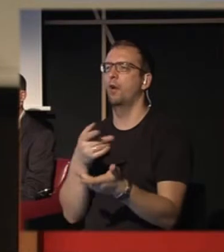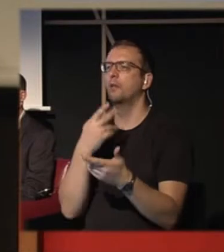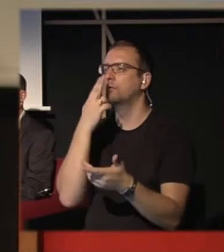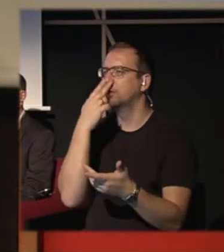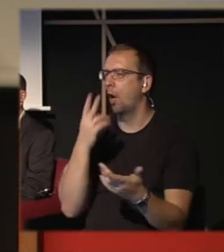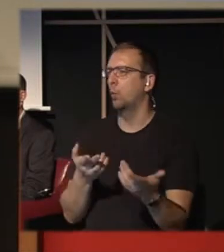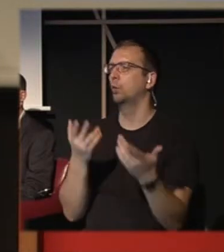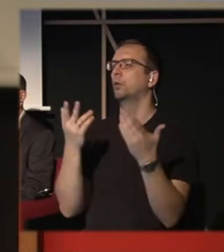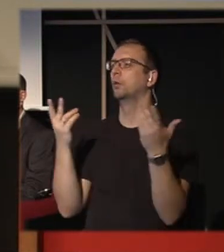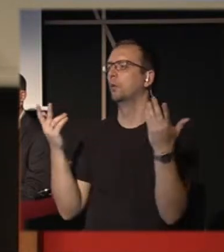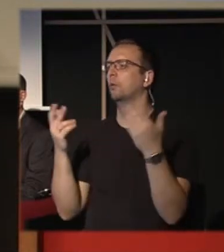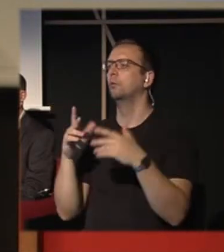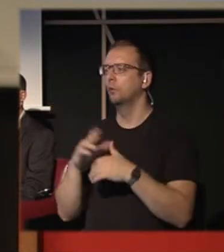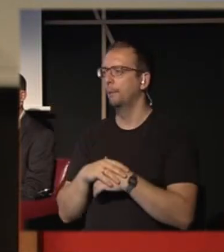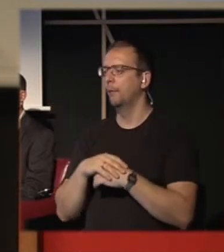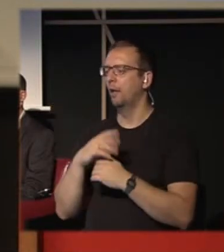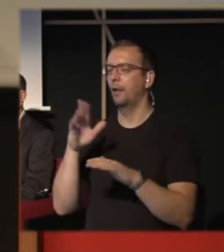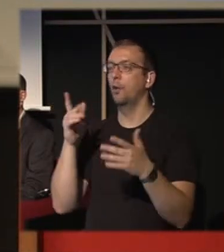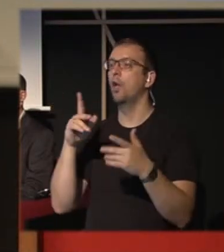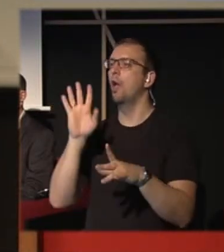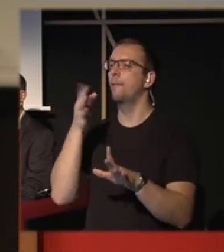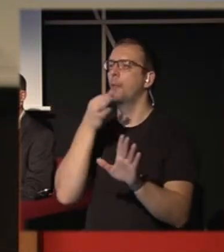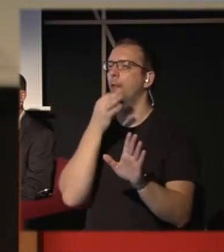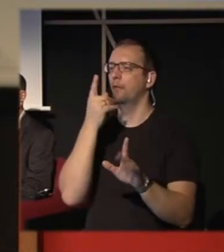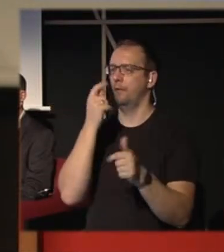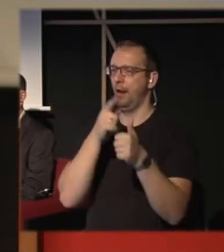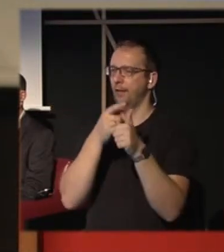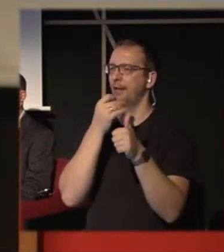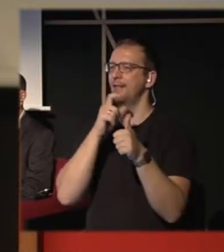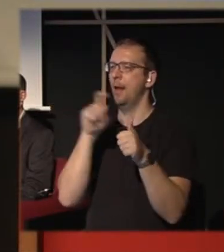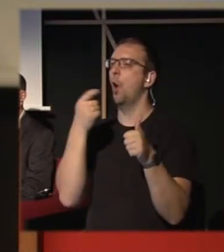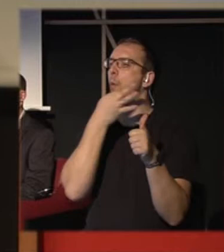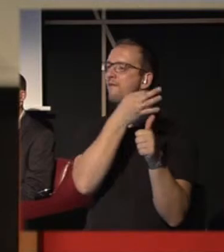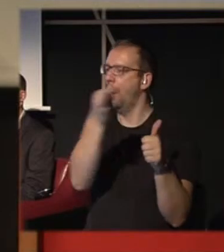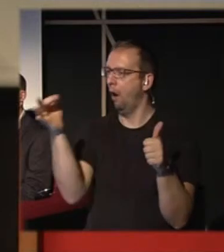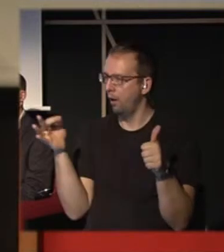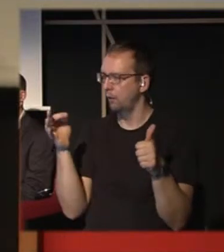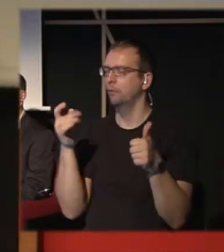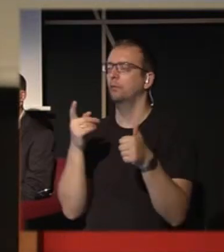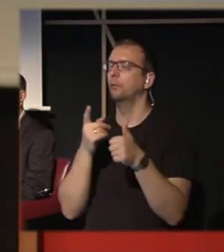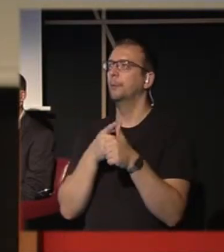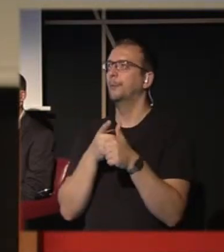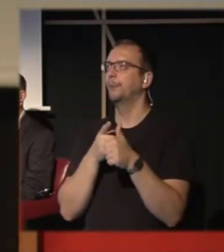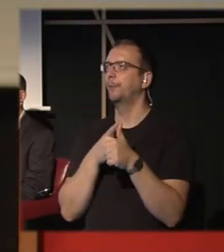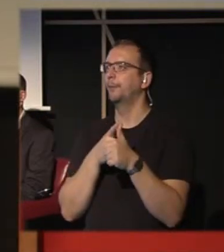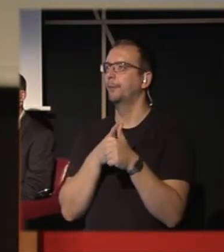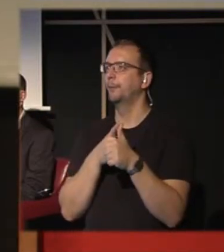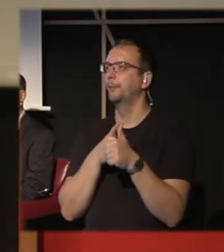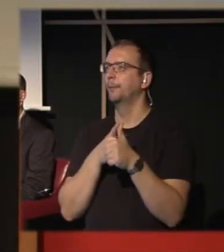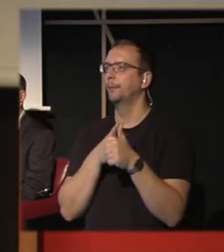by 61 clubs in total, and 81 clubs completed the audio descriptive